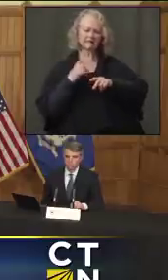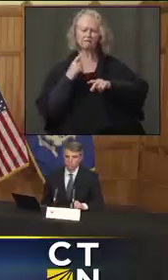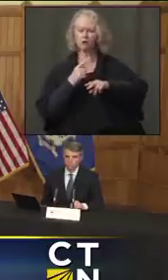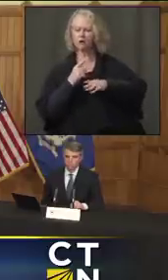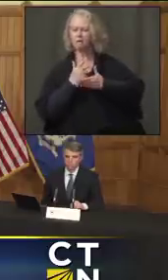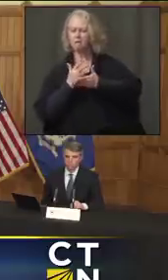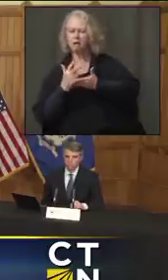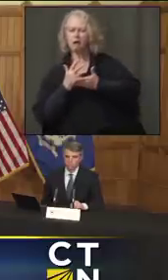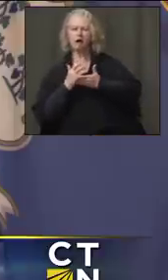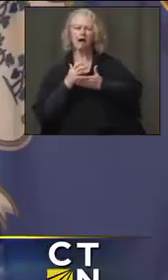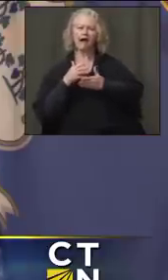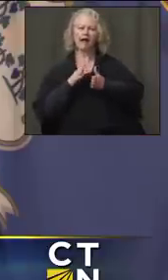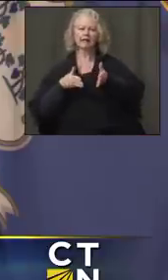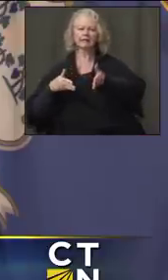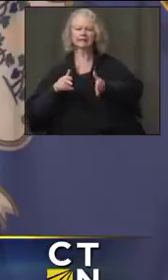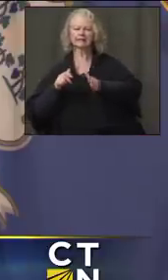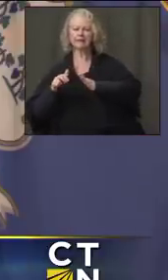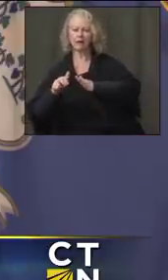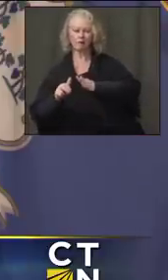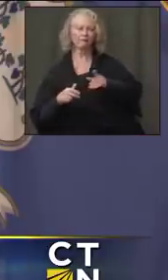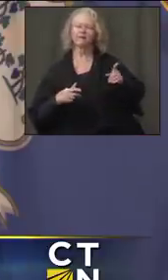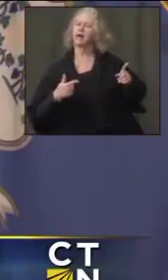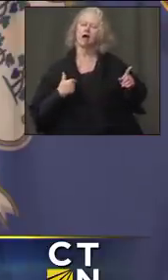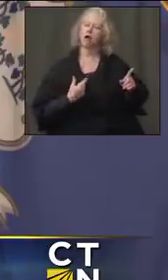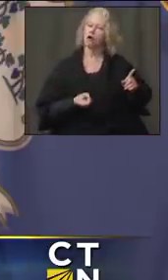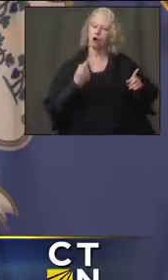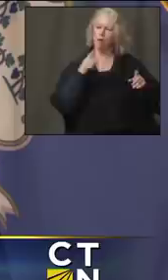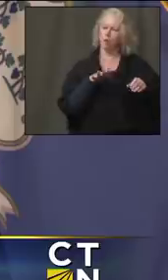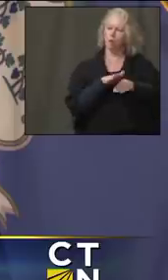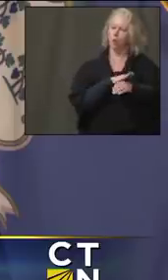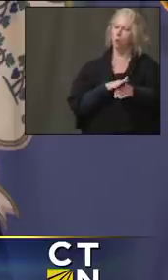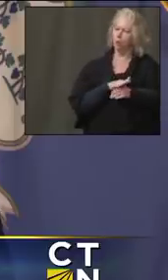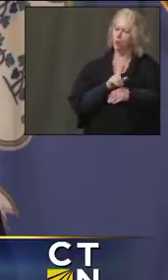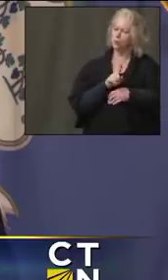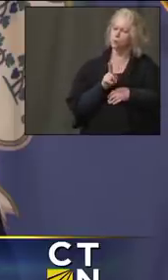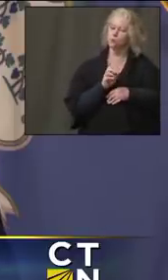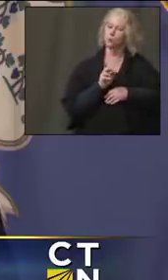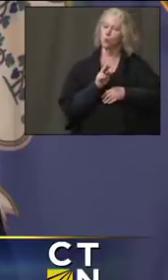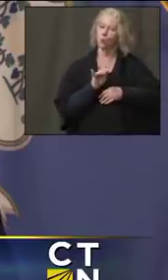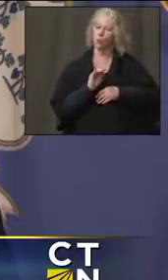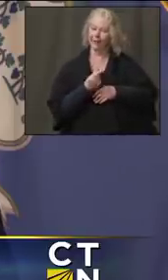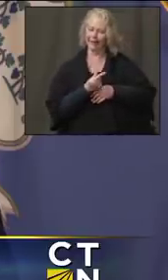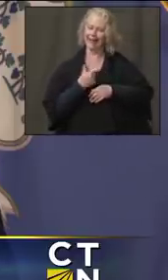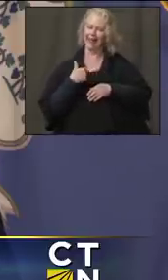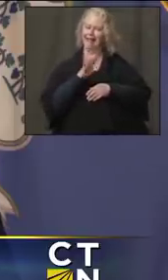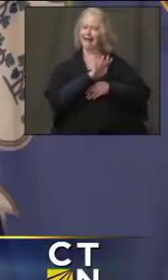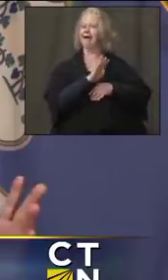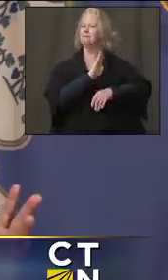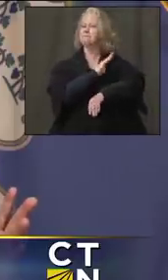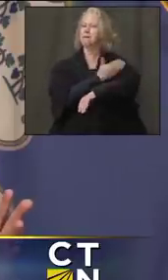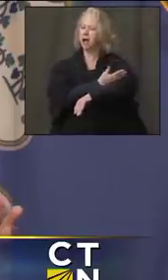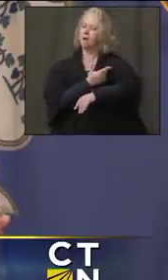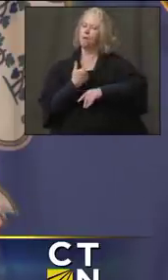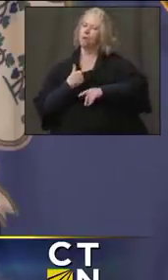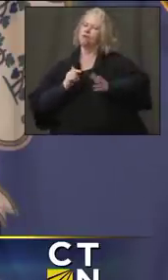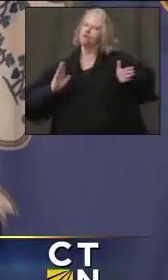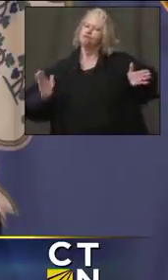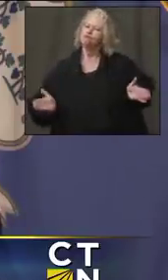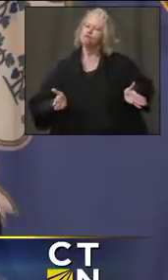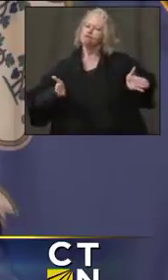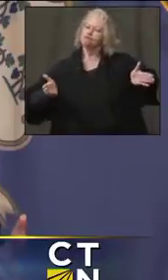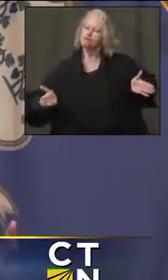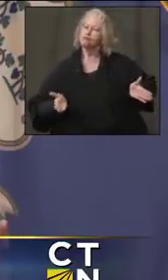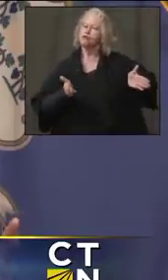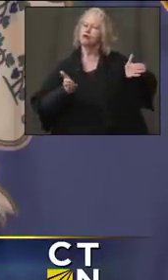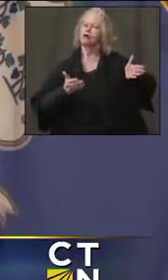My understanding is that would be subject to local zoning. I think they have authority over that, but we're doing everything we can to open up in terms of what